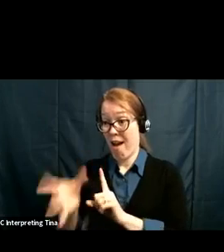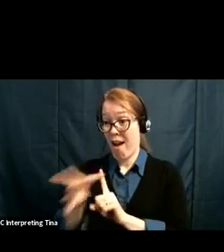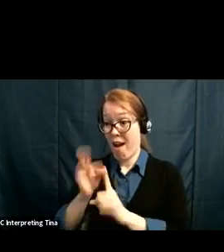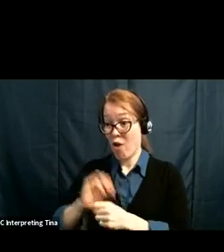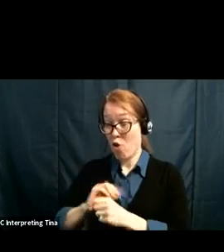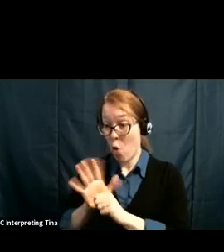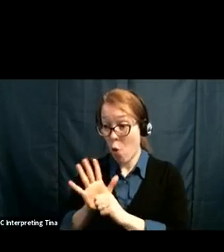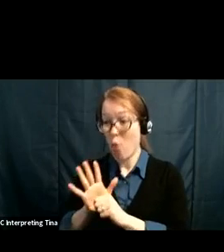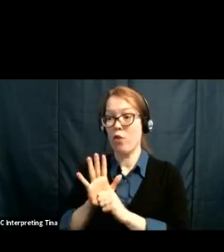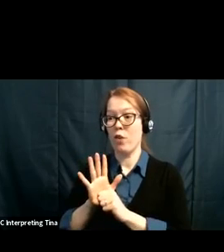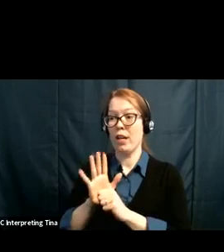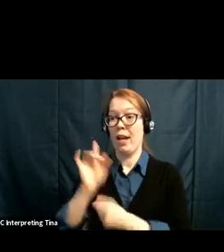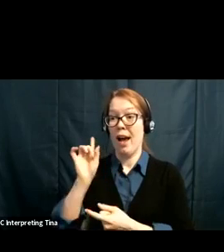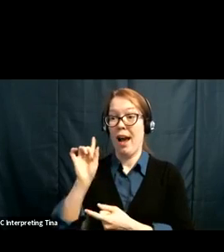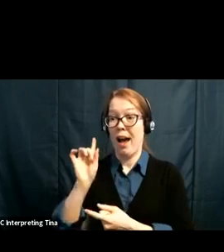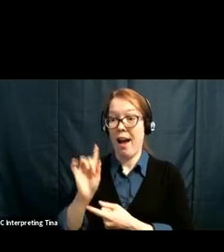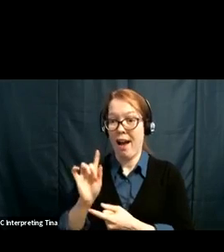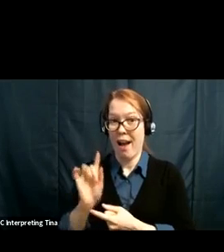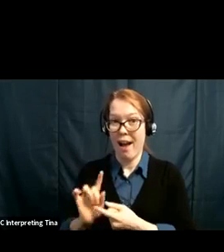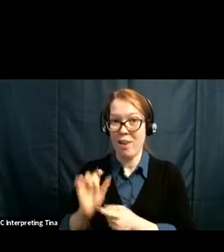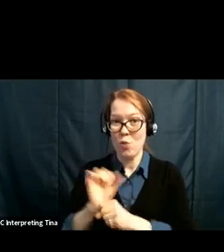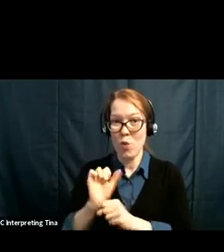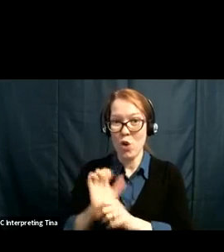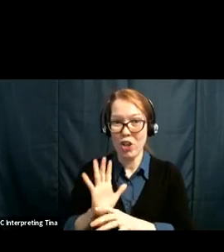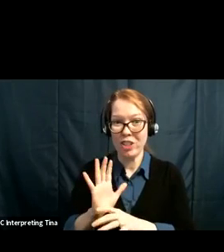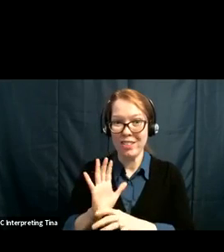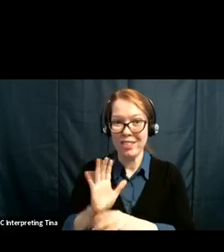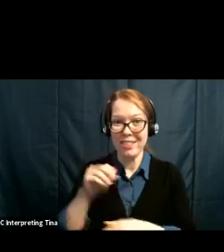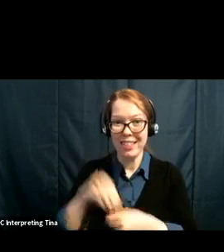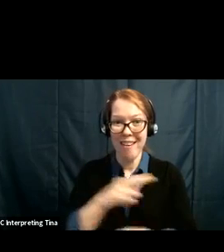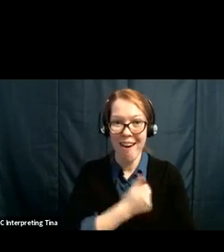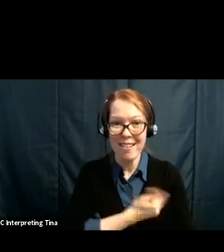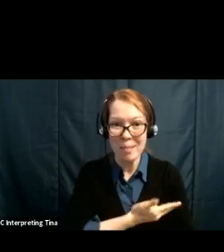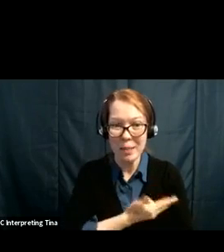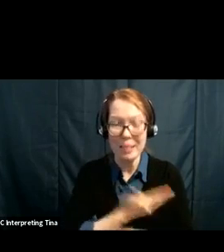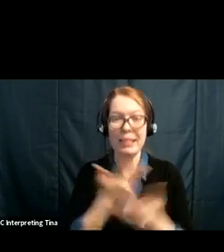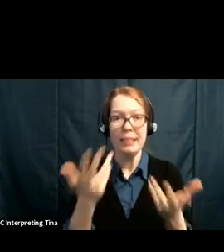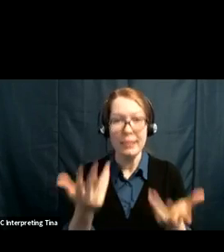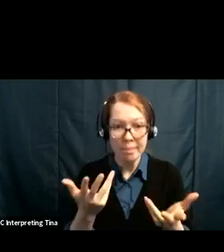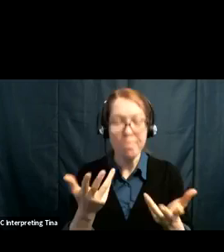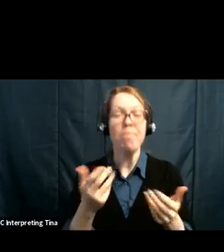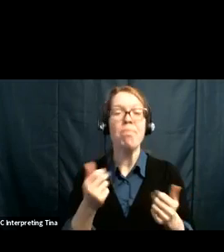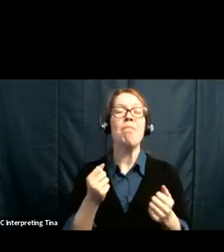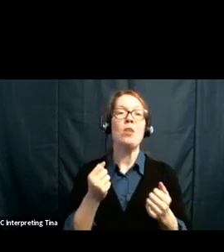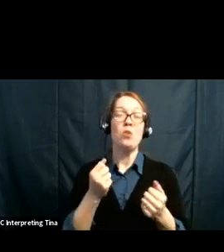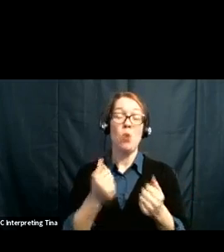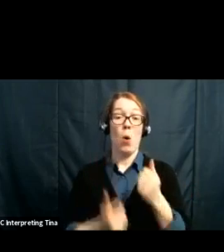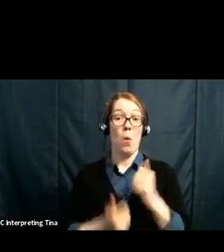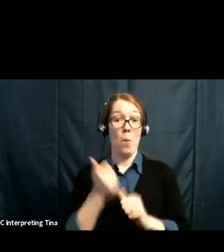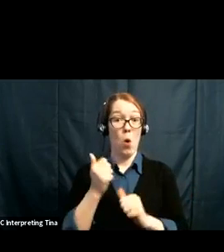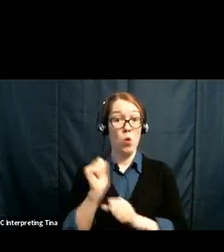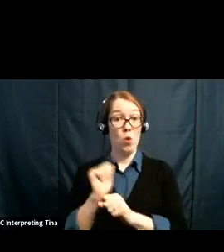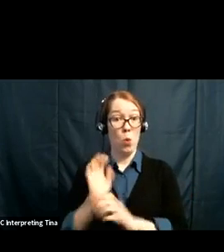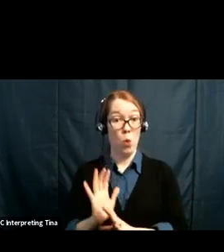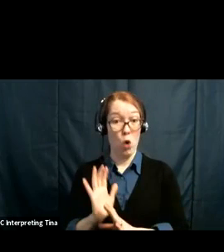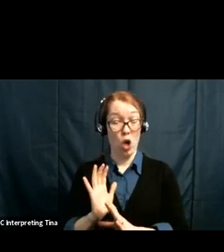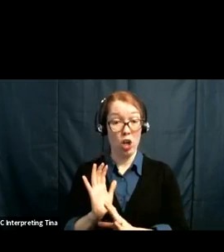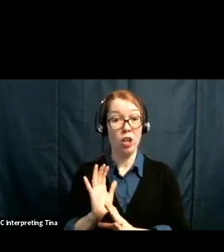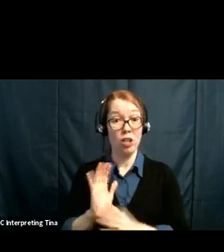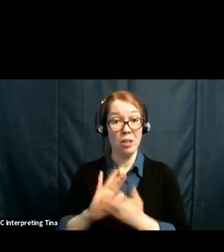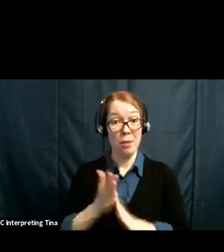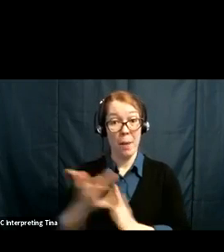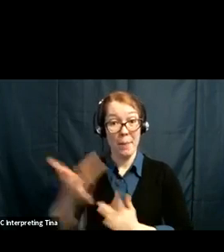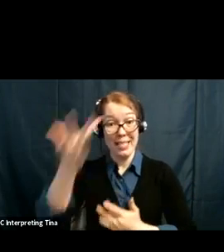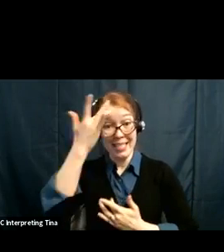COVID increases as well. And what we're finding is that most of the healthcare workers who are becoming ill are